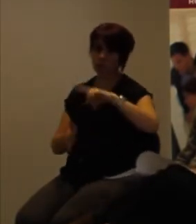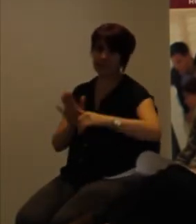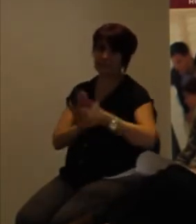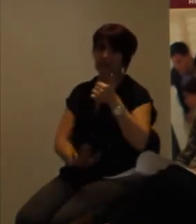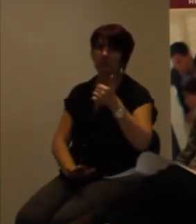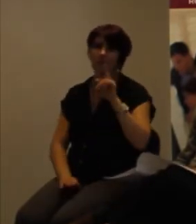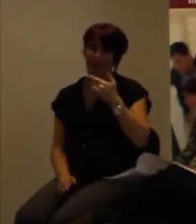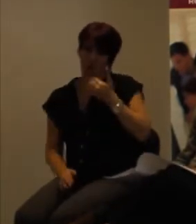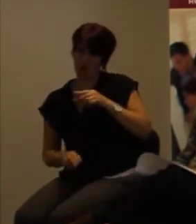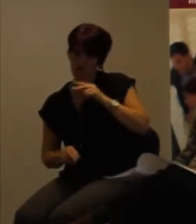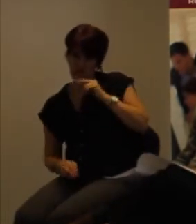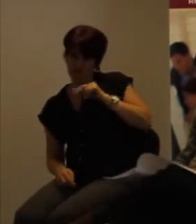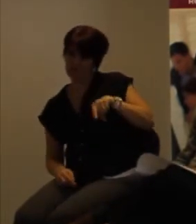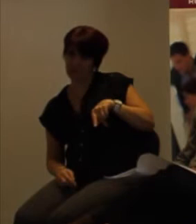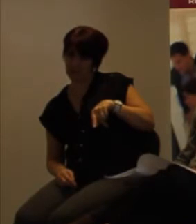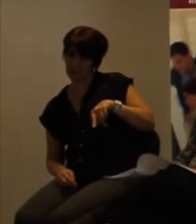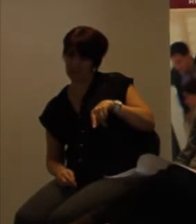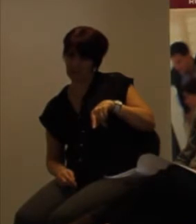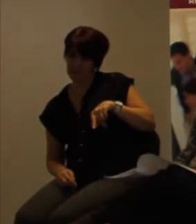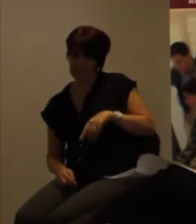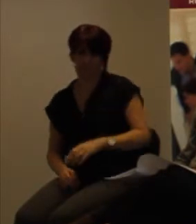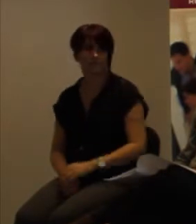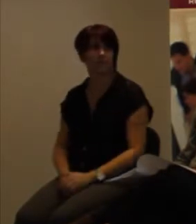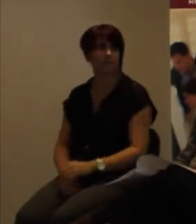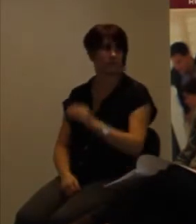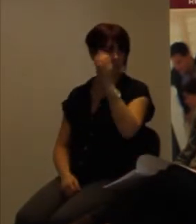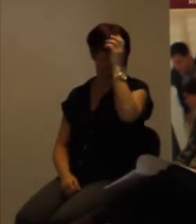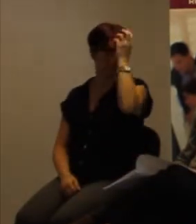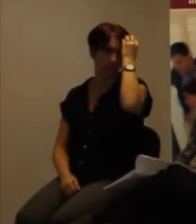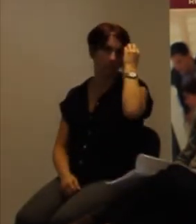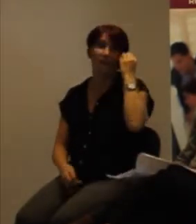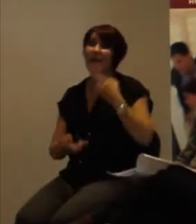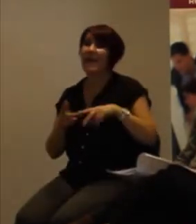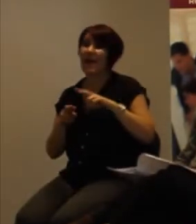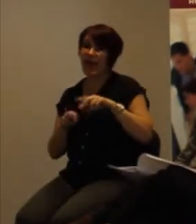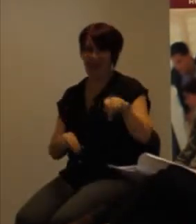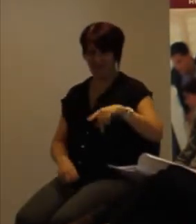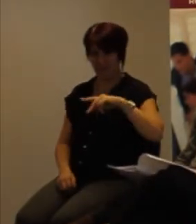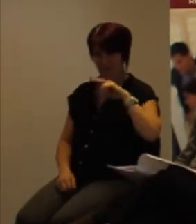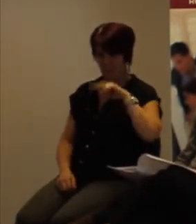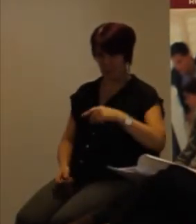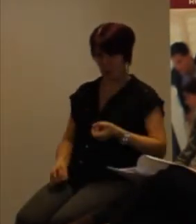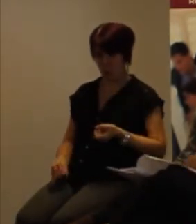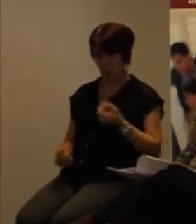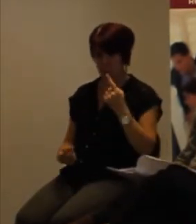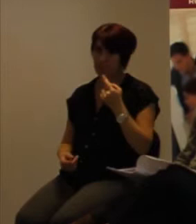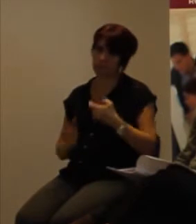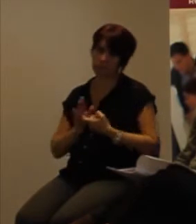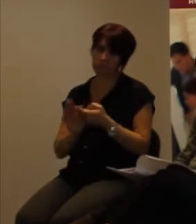in a reading assessment and they can't read, then we probably want to look at essential skills rather than this assessment.